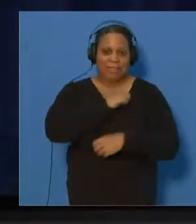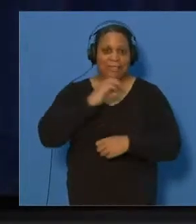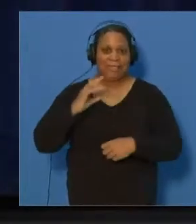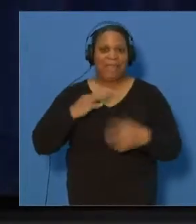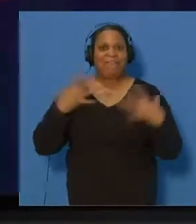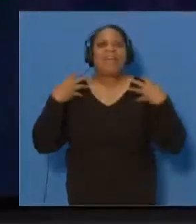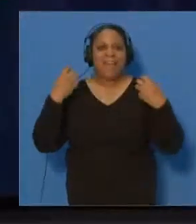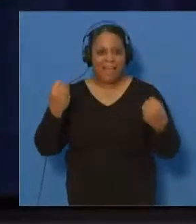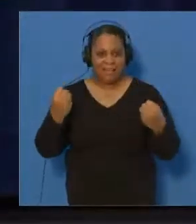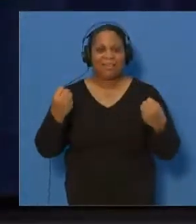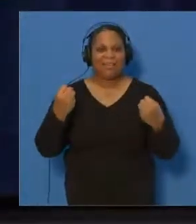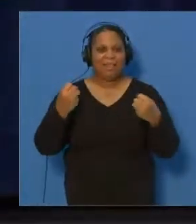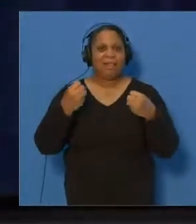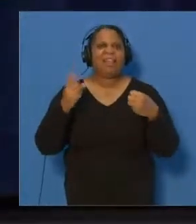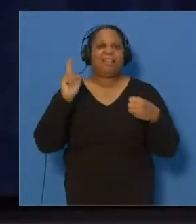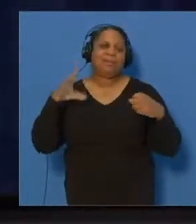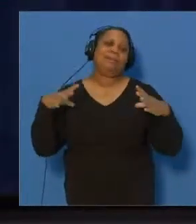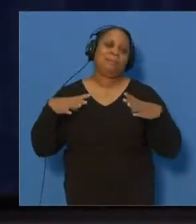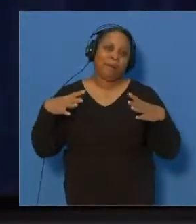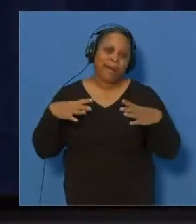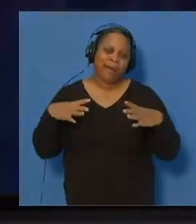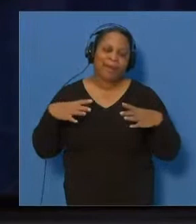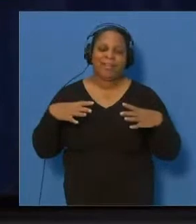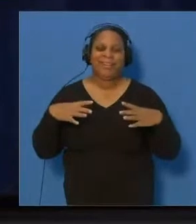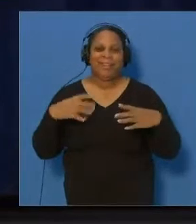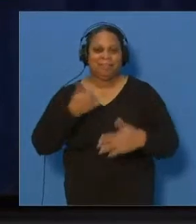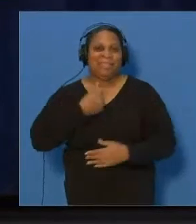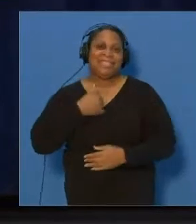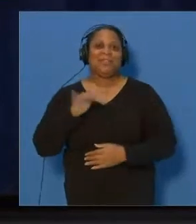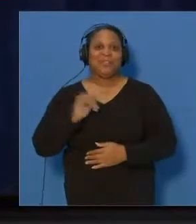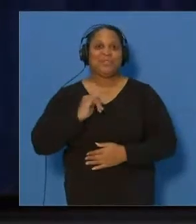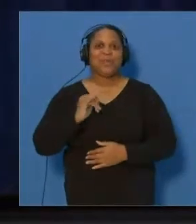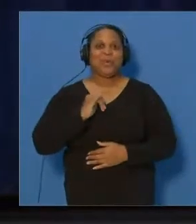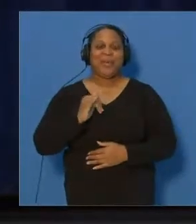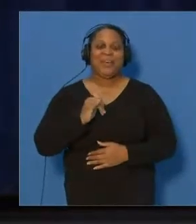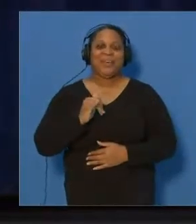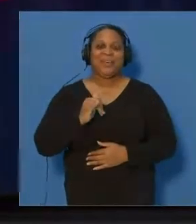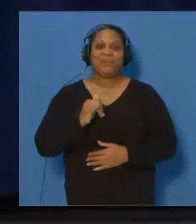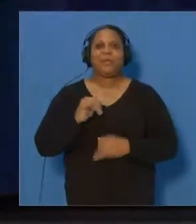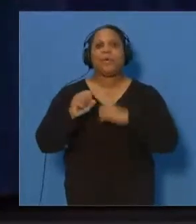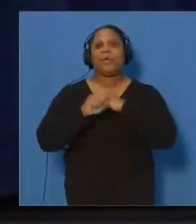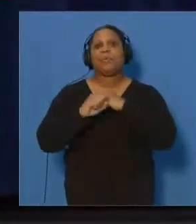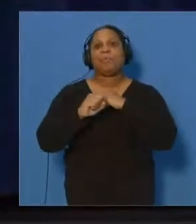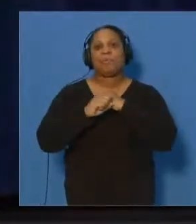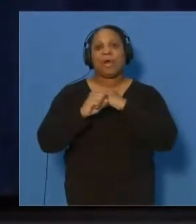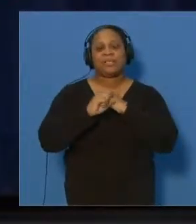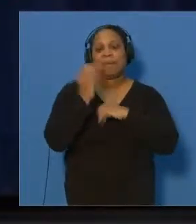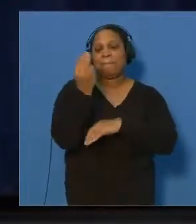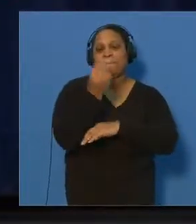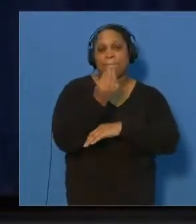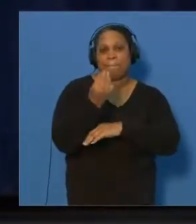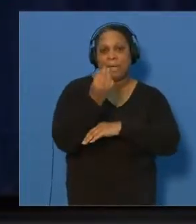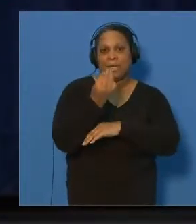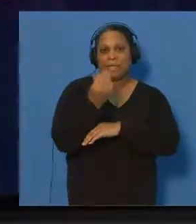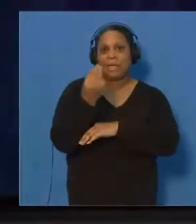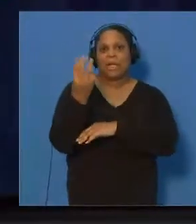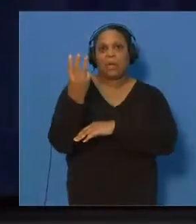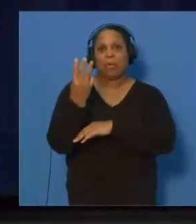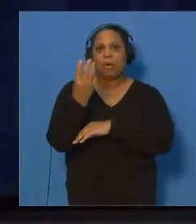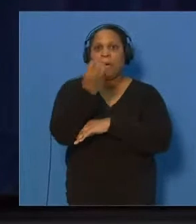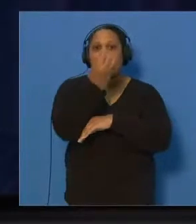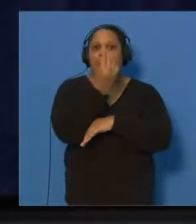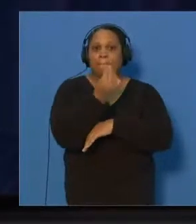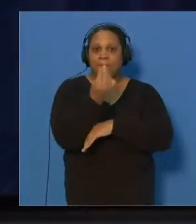of Health staff a break, and possibly myself as well. We'll be doing our press conferences on Monday, Wednesday,